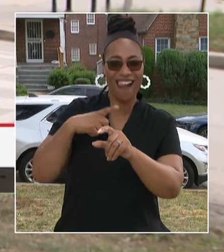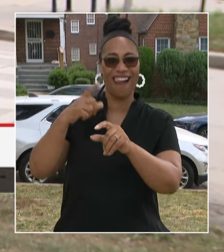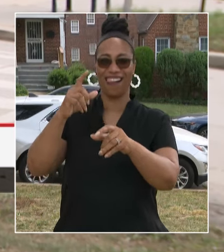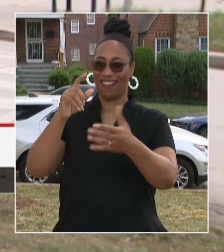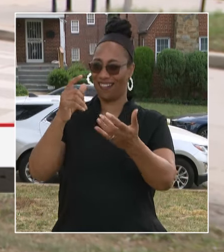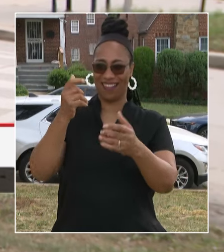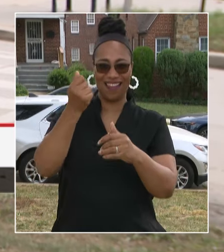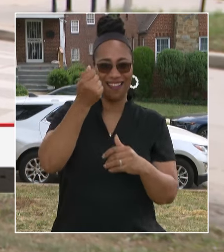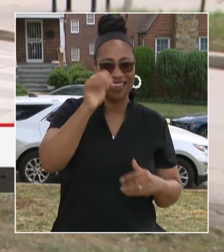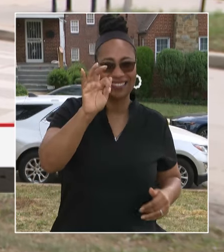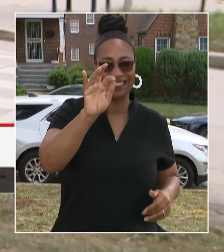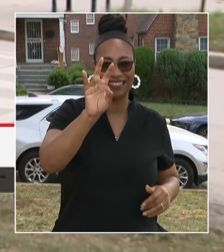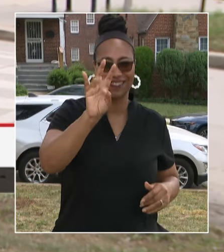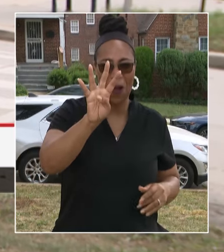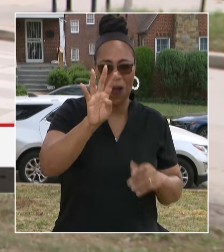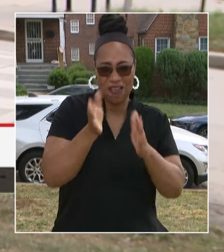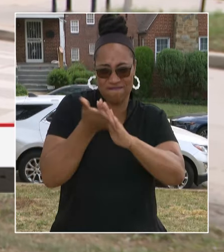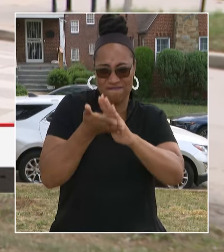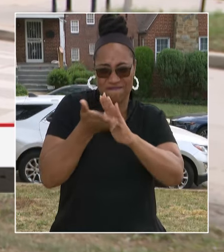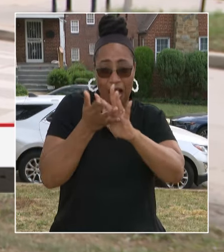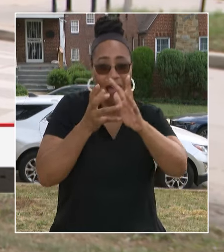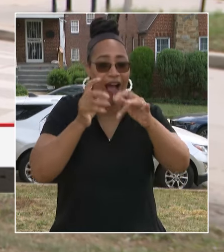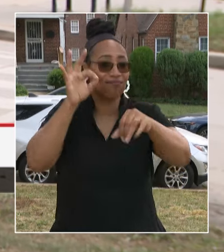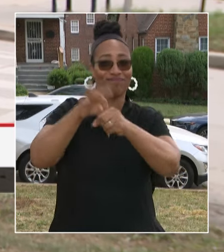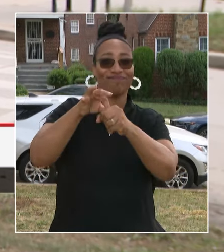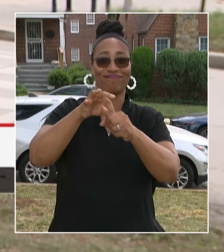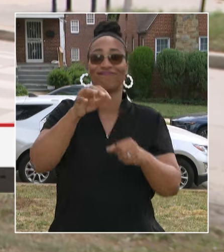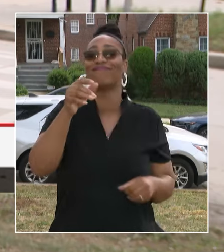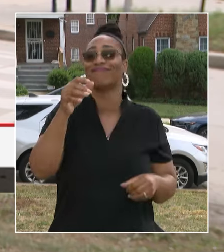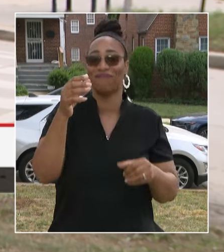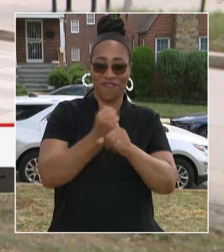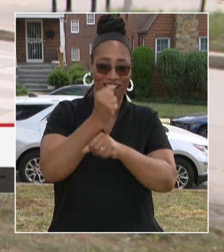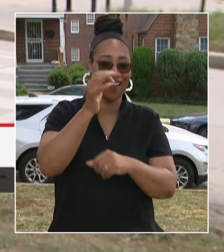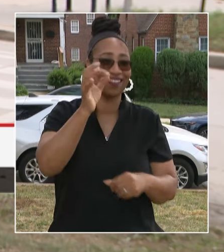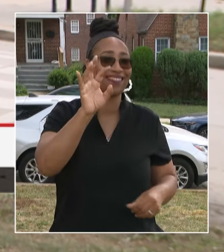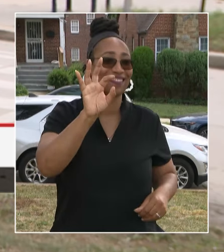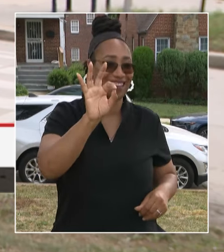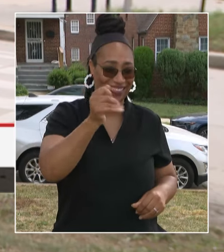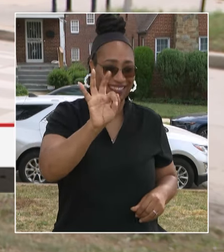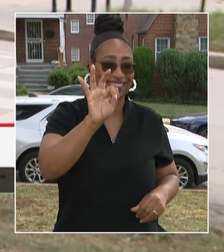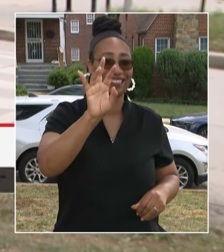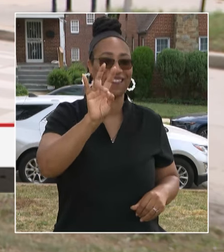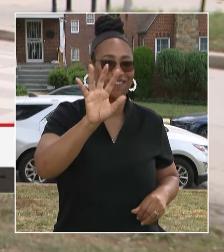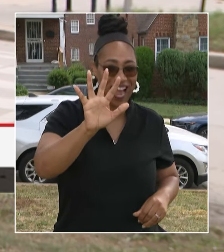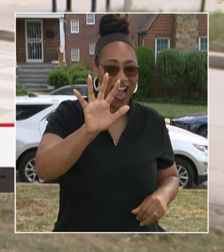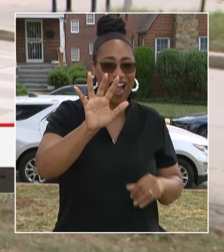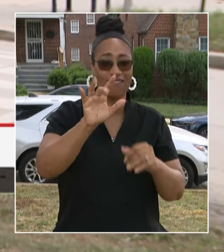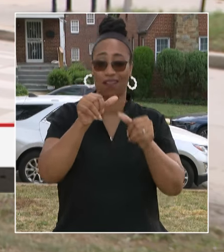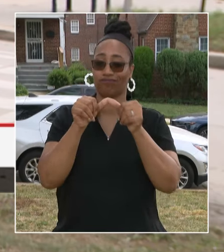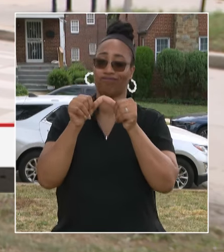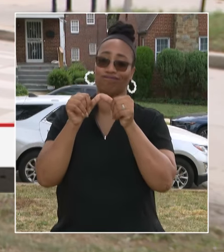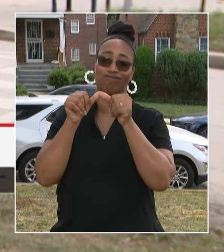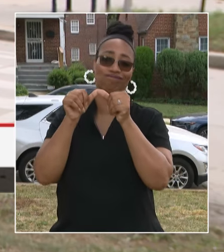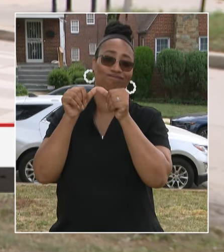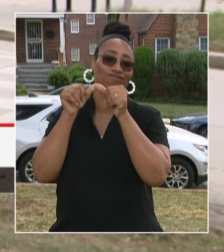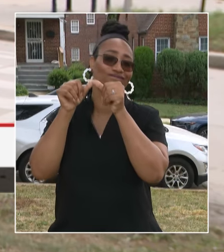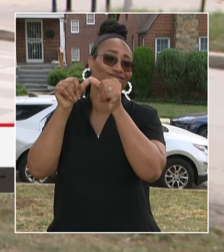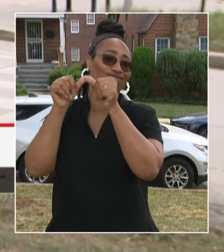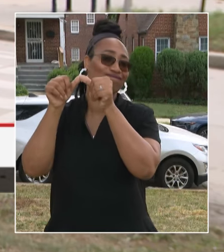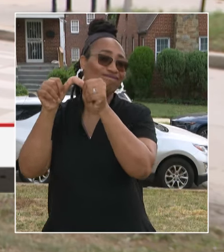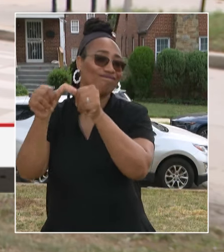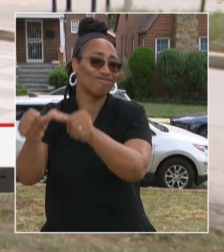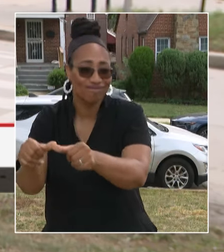While serving on the council from 1975 to 1987, Spaulding has been credited with legislation consolidating the